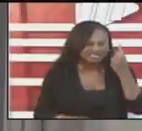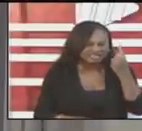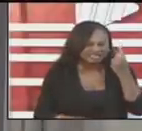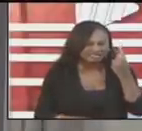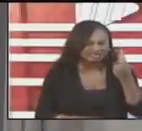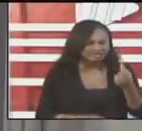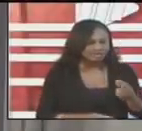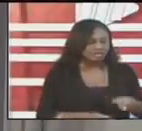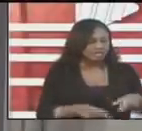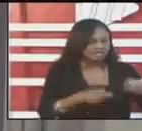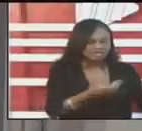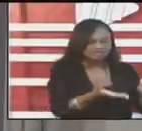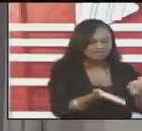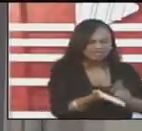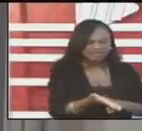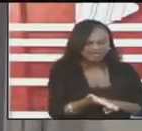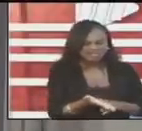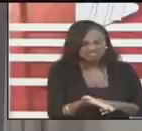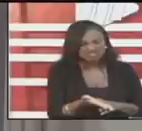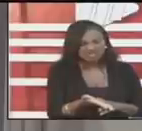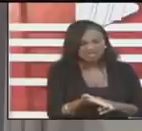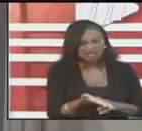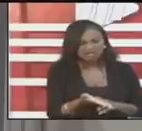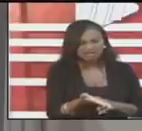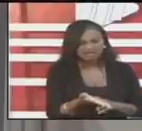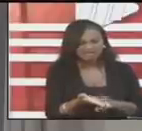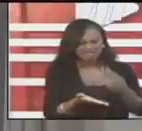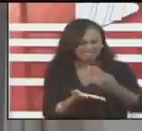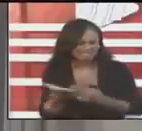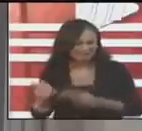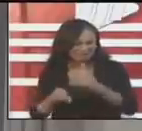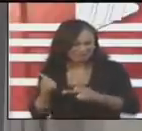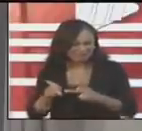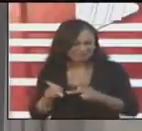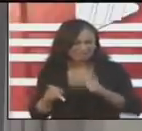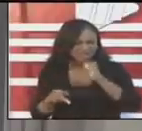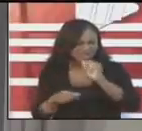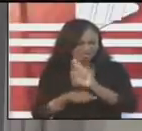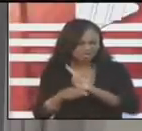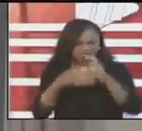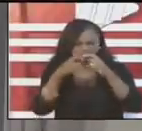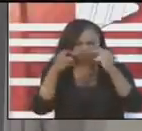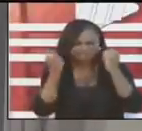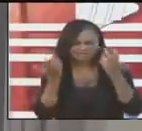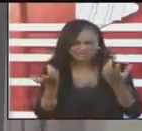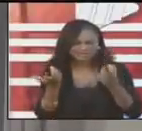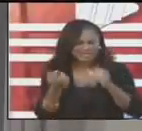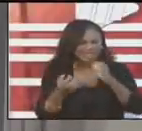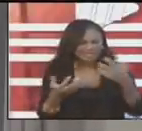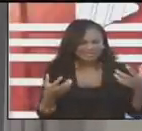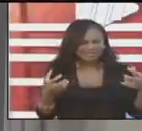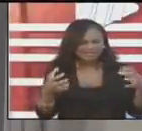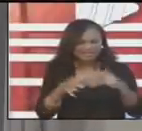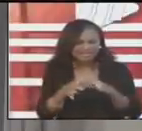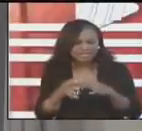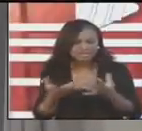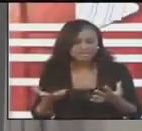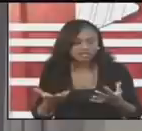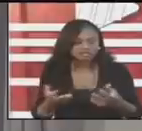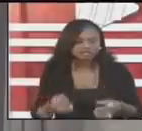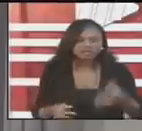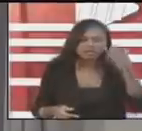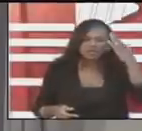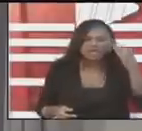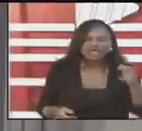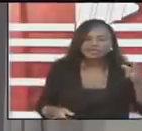contracts has much to do with the low level of mask wearing, because I had concrete experience,